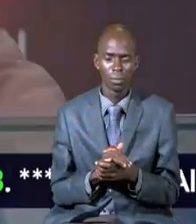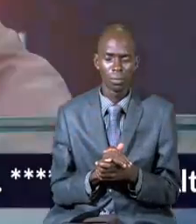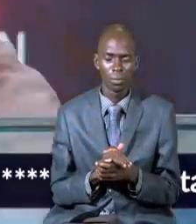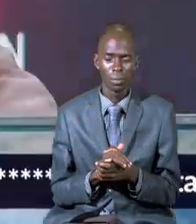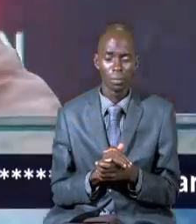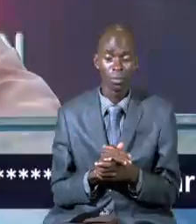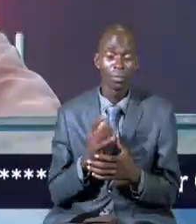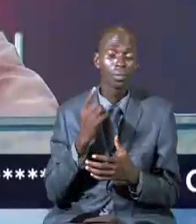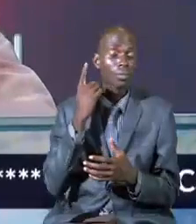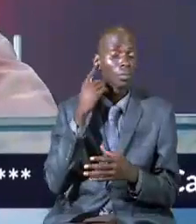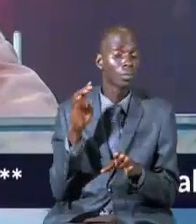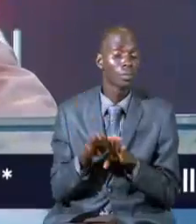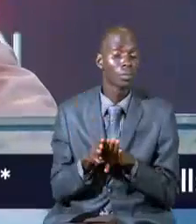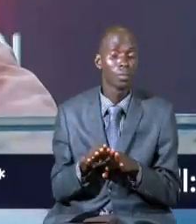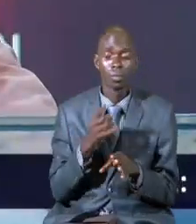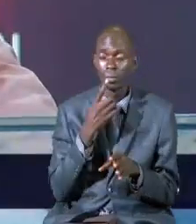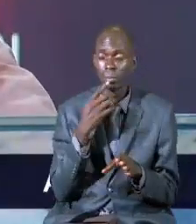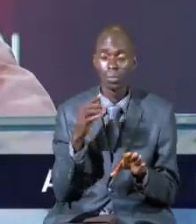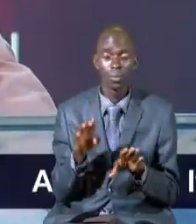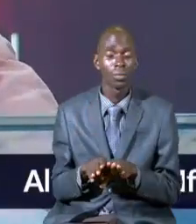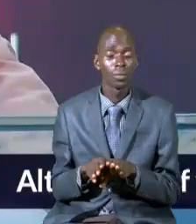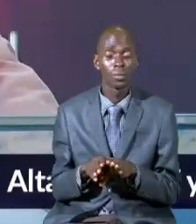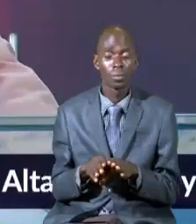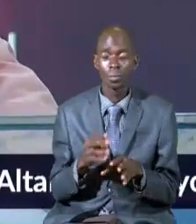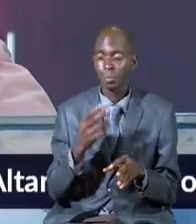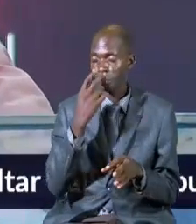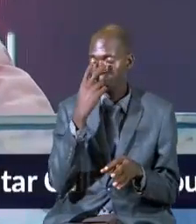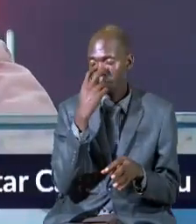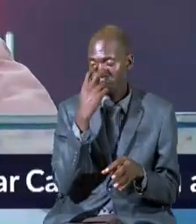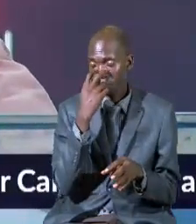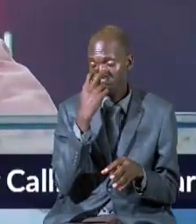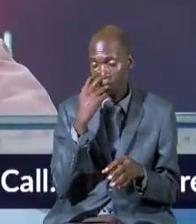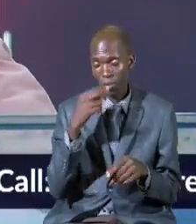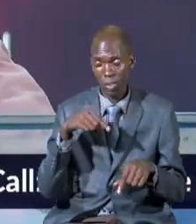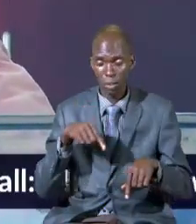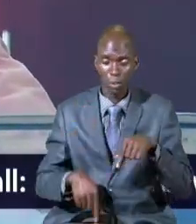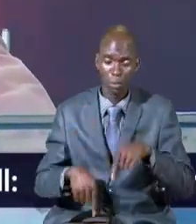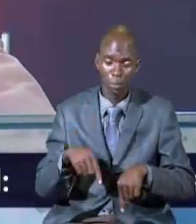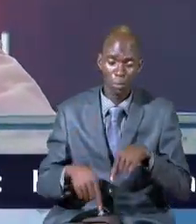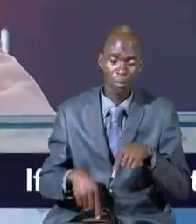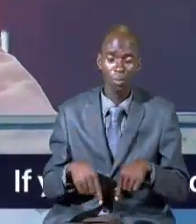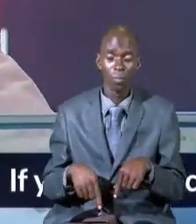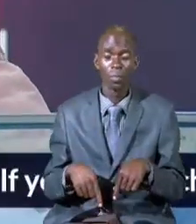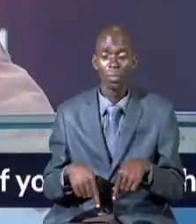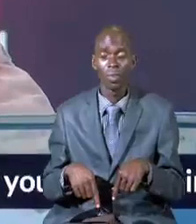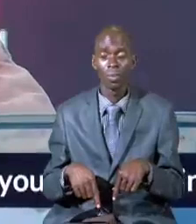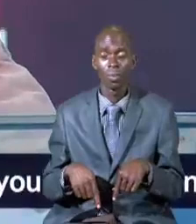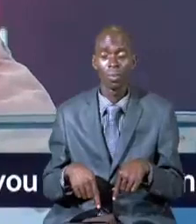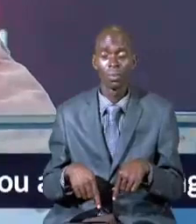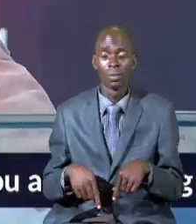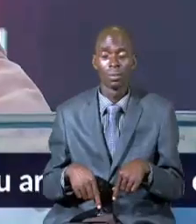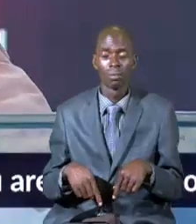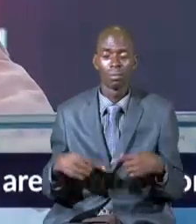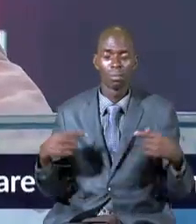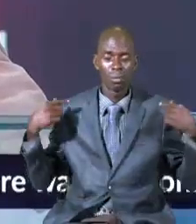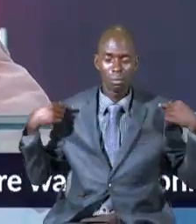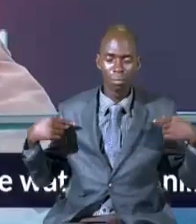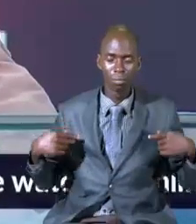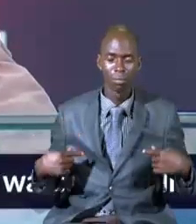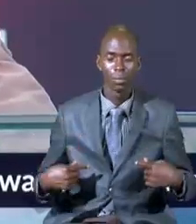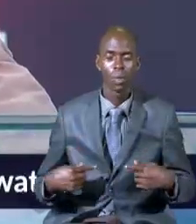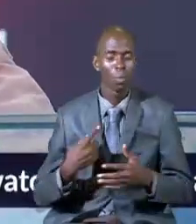Deaf, dumb, blind, crippled, lame, arthritis,